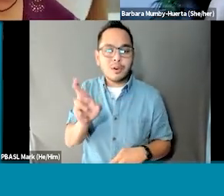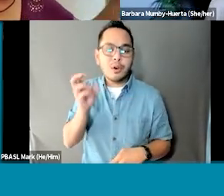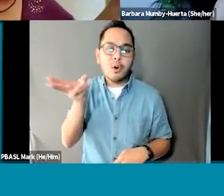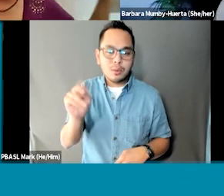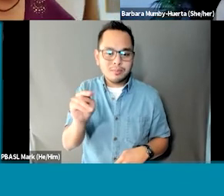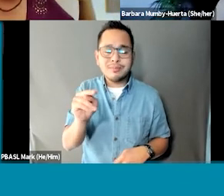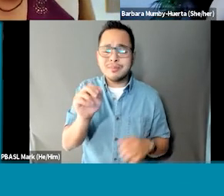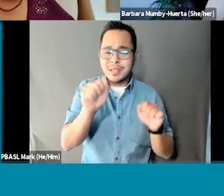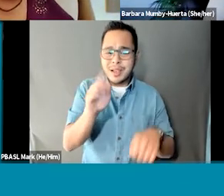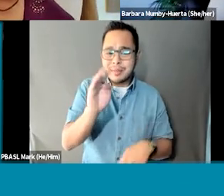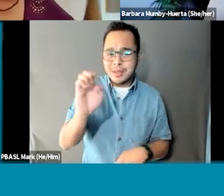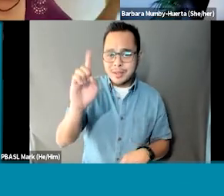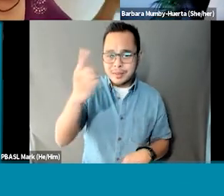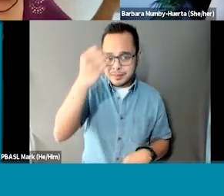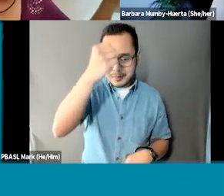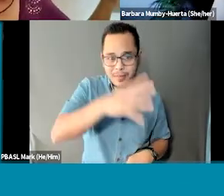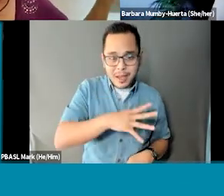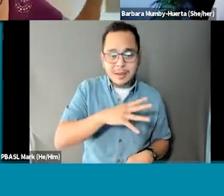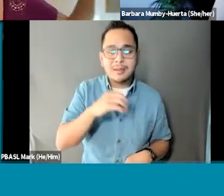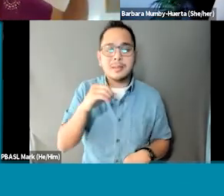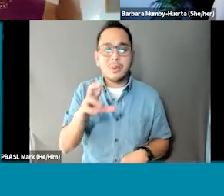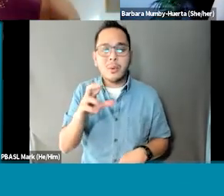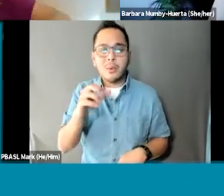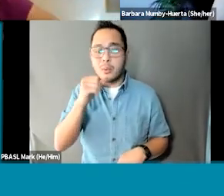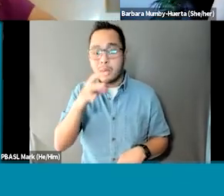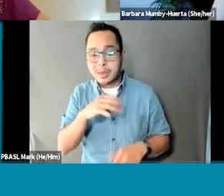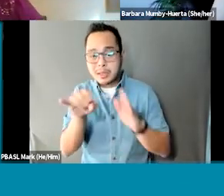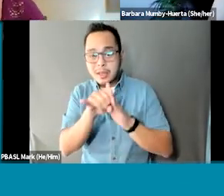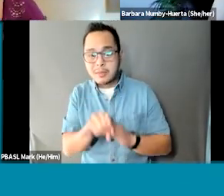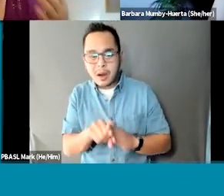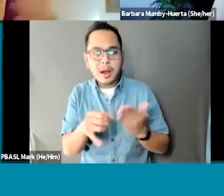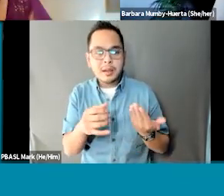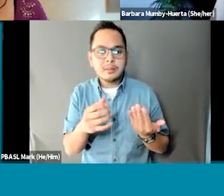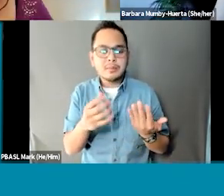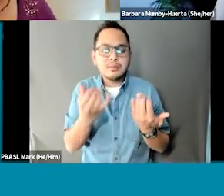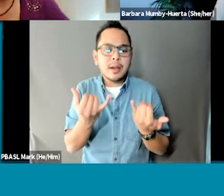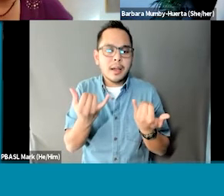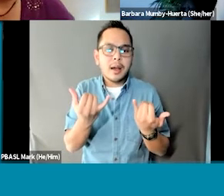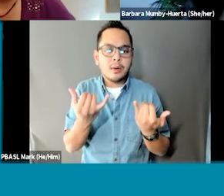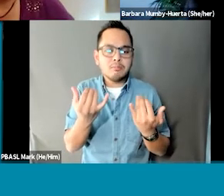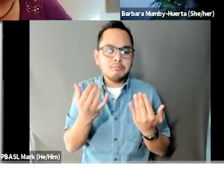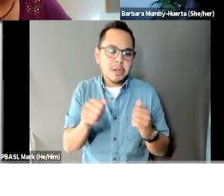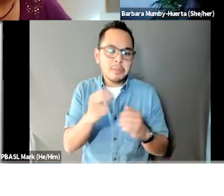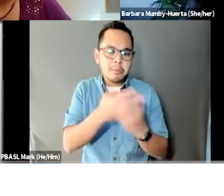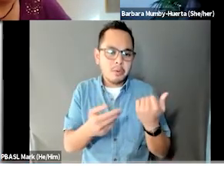It's self-identified women, but it could be for men. We just don't have the capacity at the moment. So go ahead, next